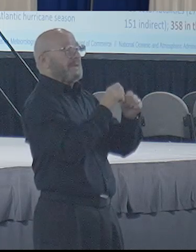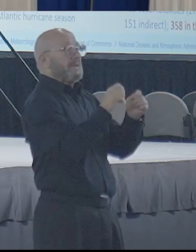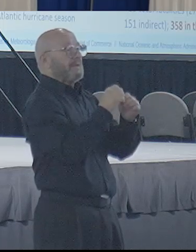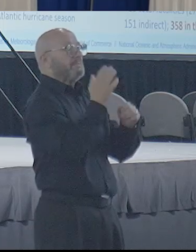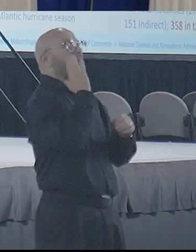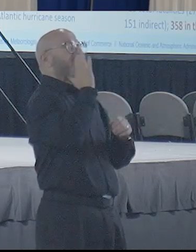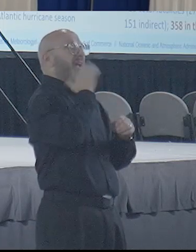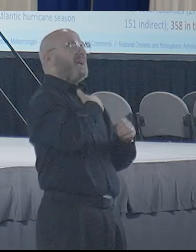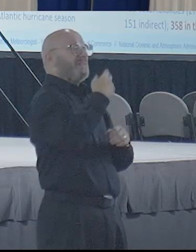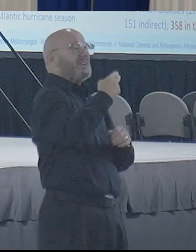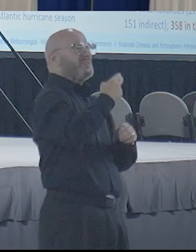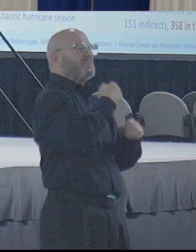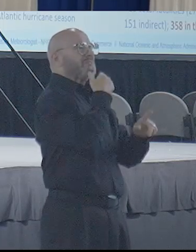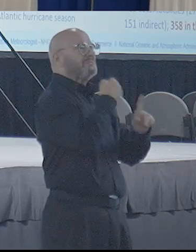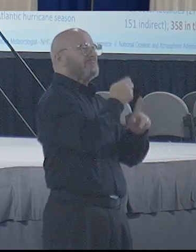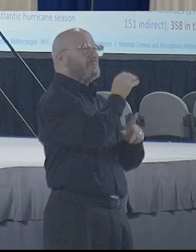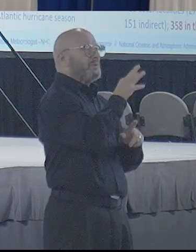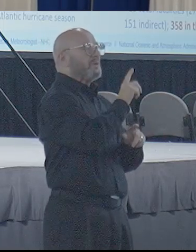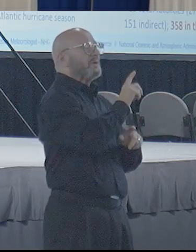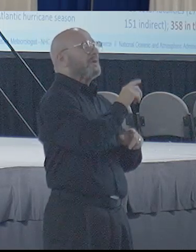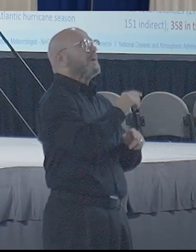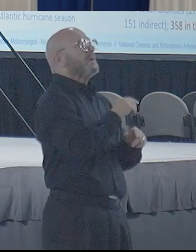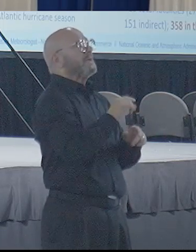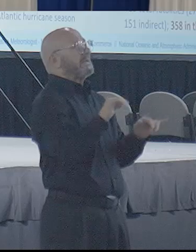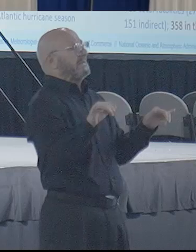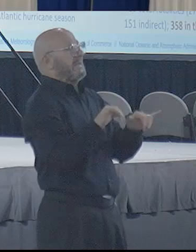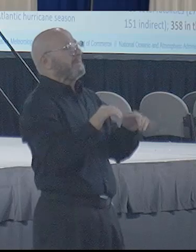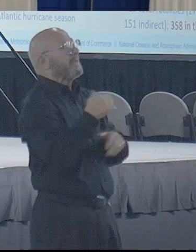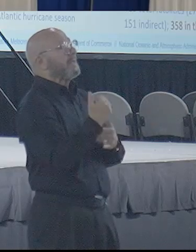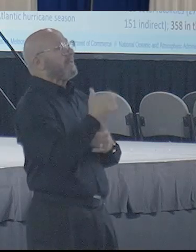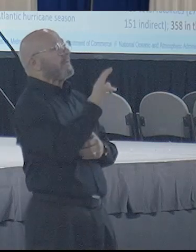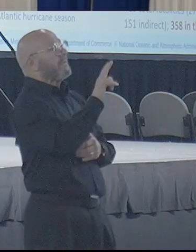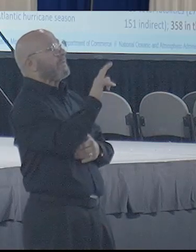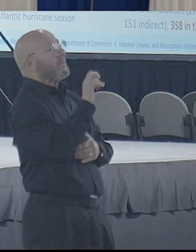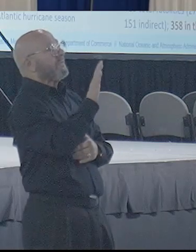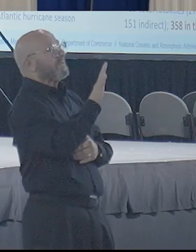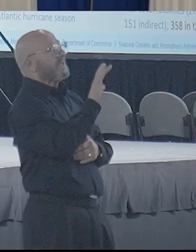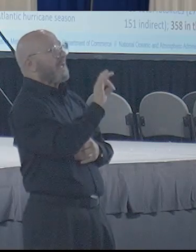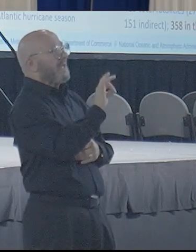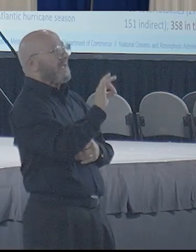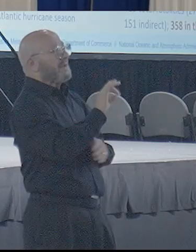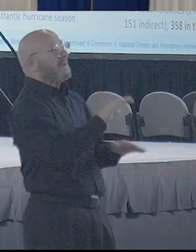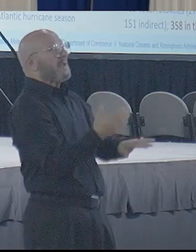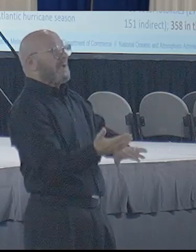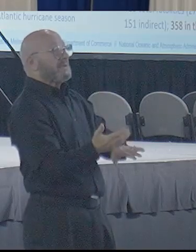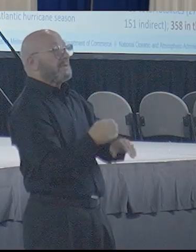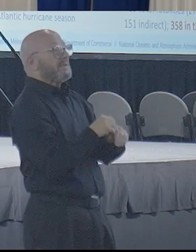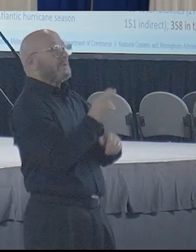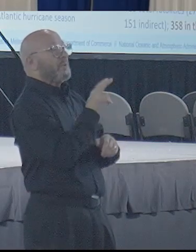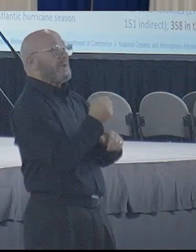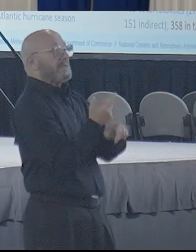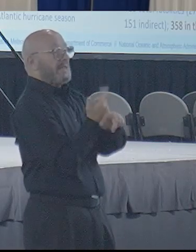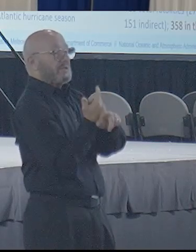on record. Another really big story was 358 fatalities in the United States last year, and this is why we